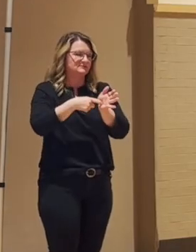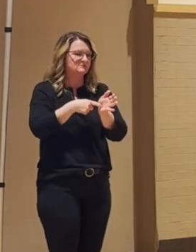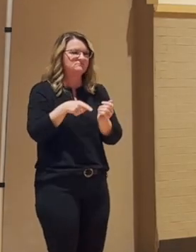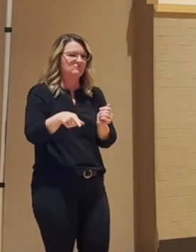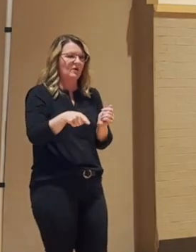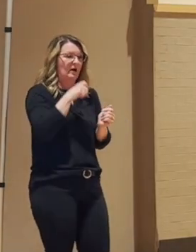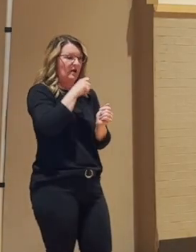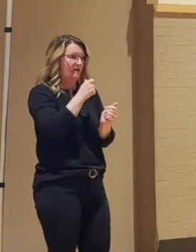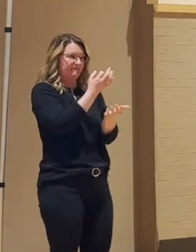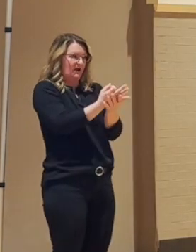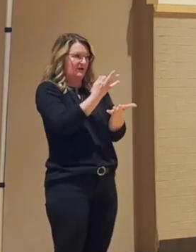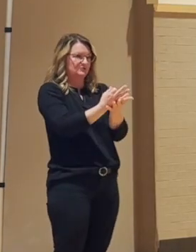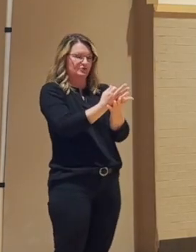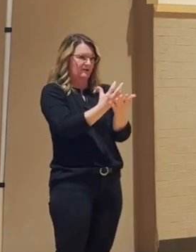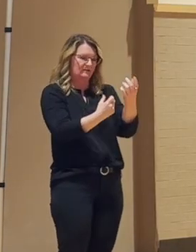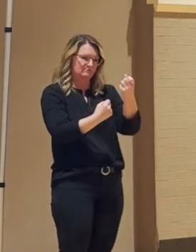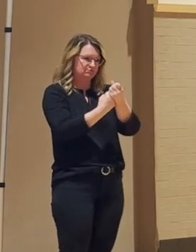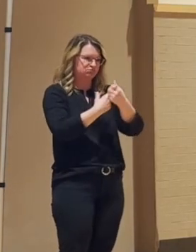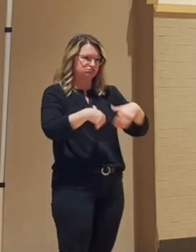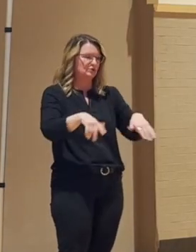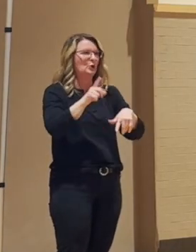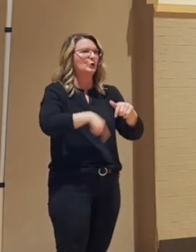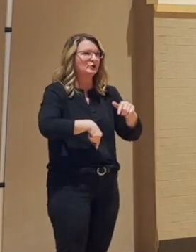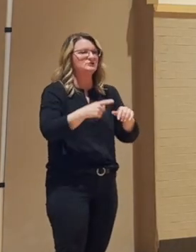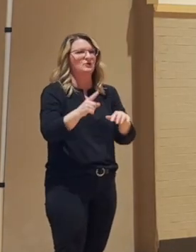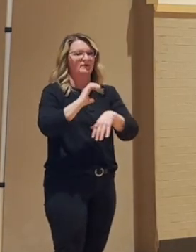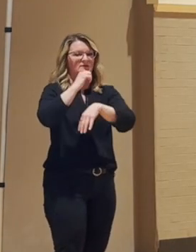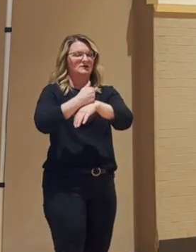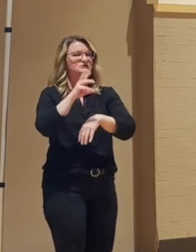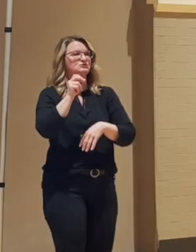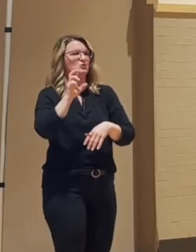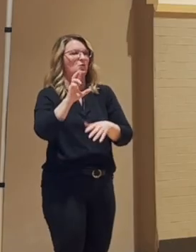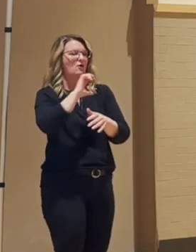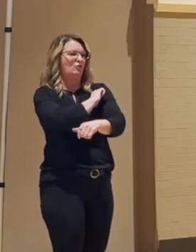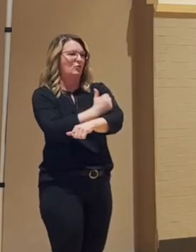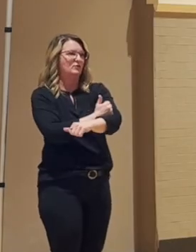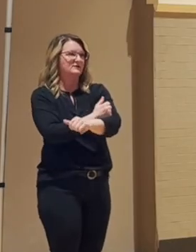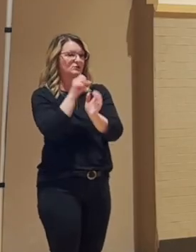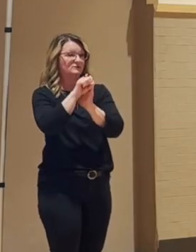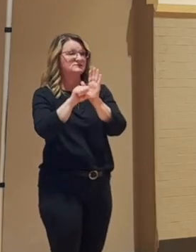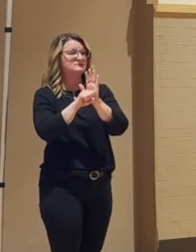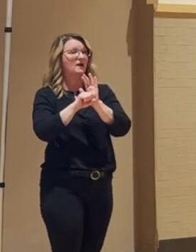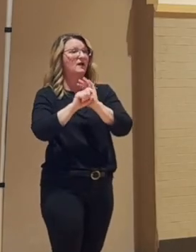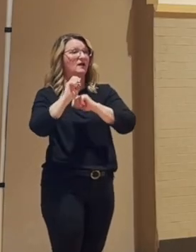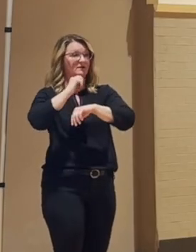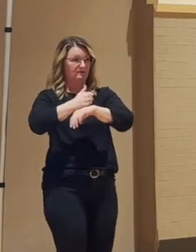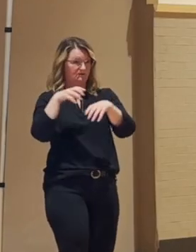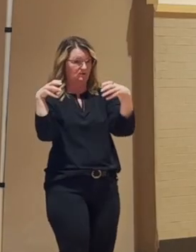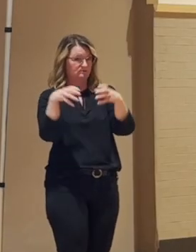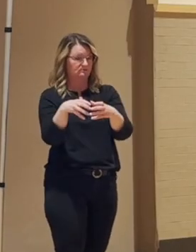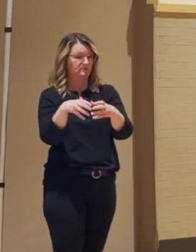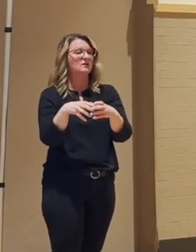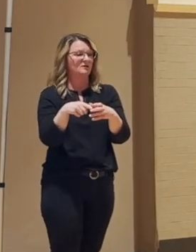not financially sound and could not do that, they established the Buffalo Sewer Authority. So the state established this authority